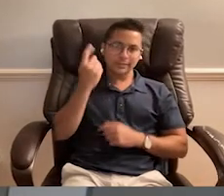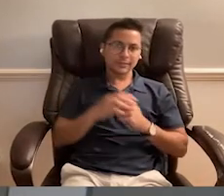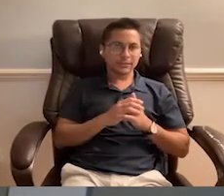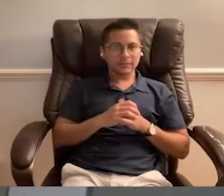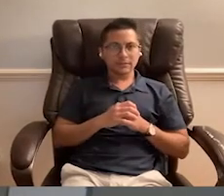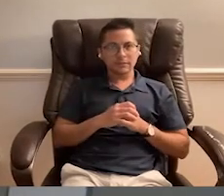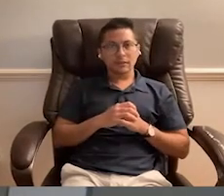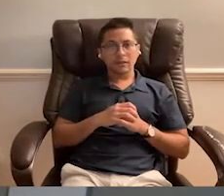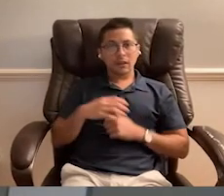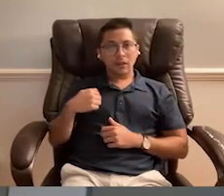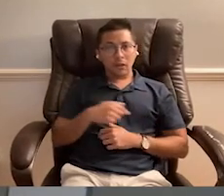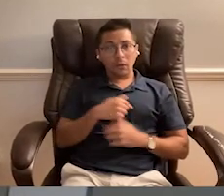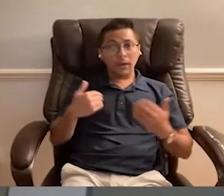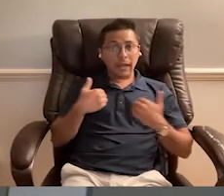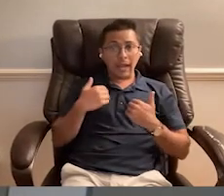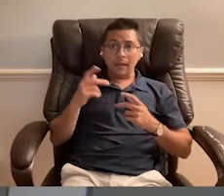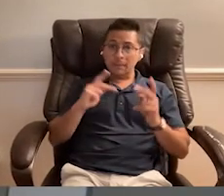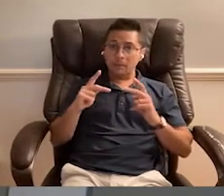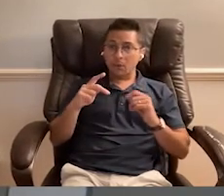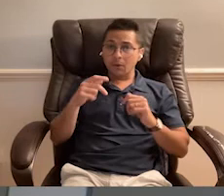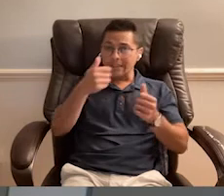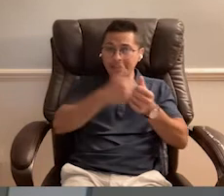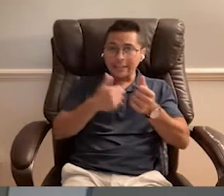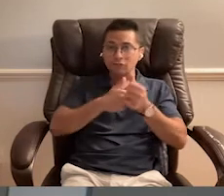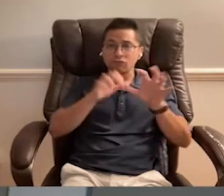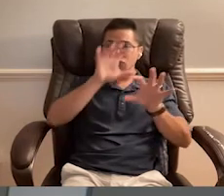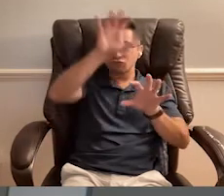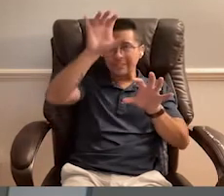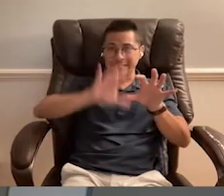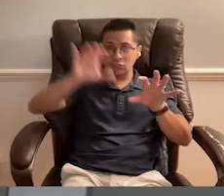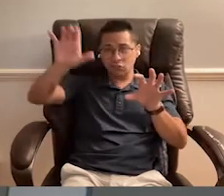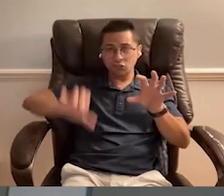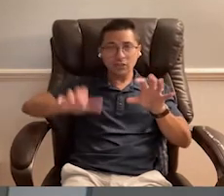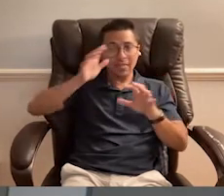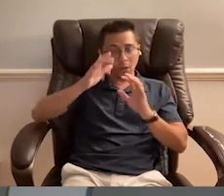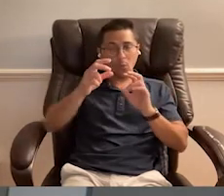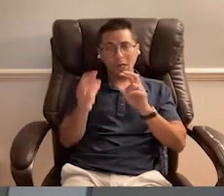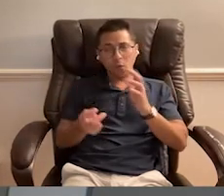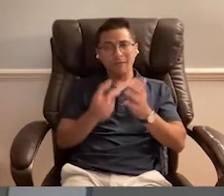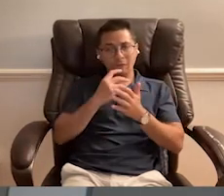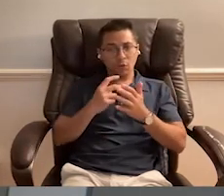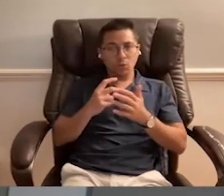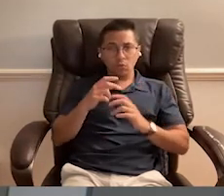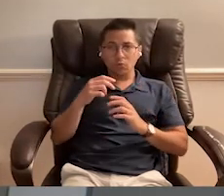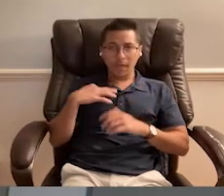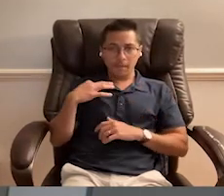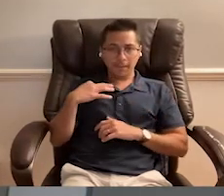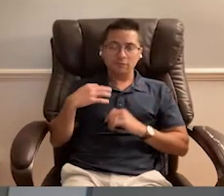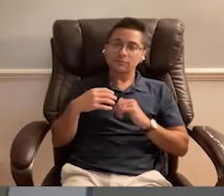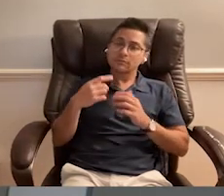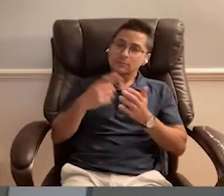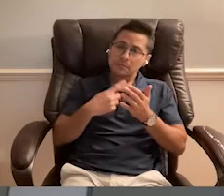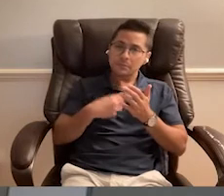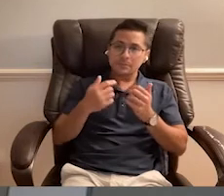we receive all the time. We have individuals in each region that will review the